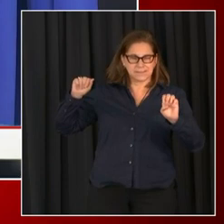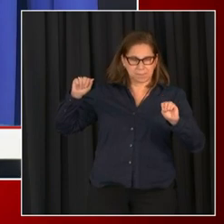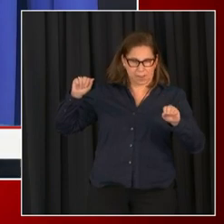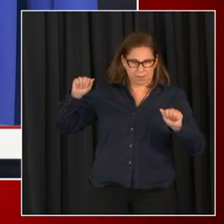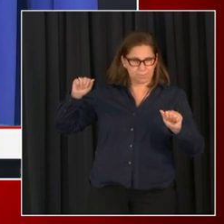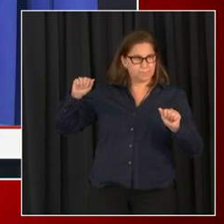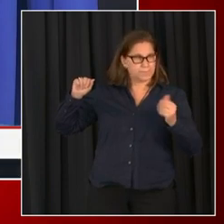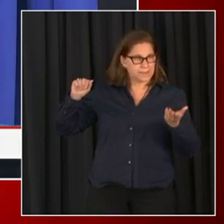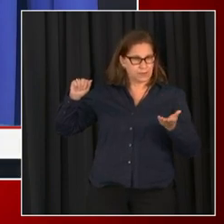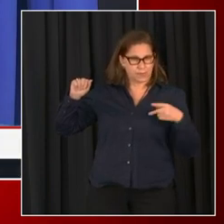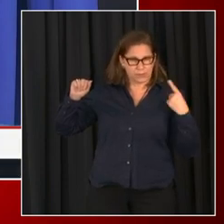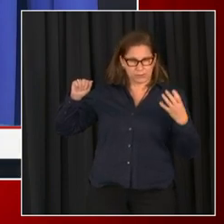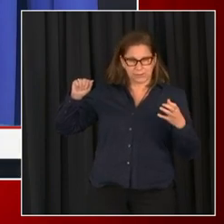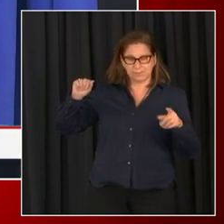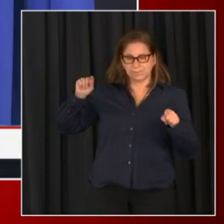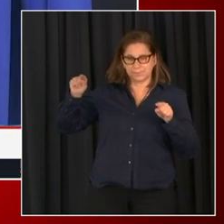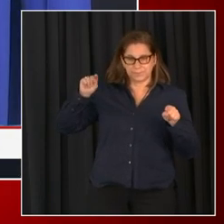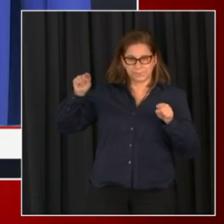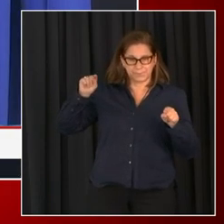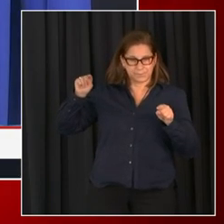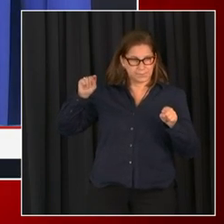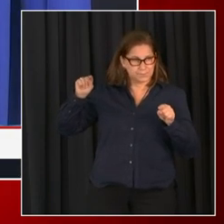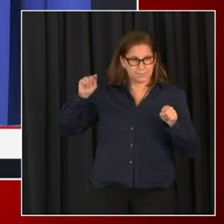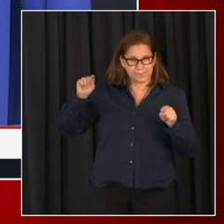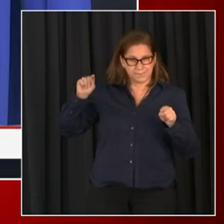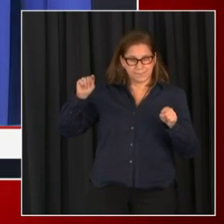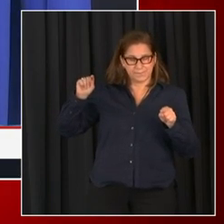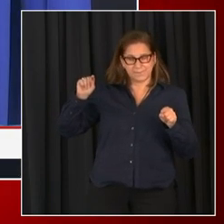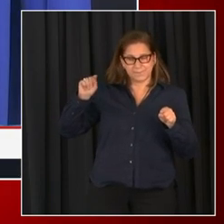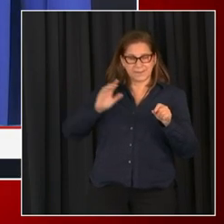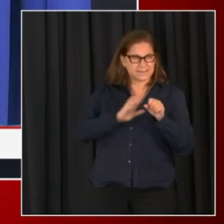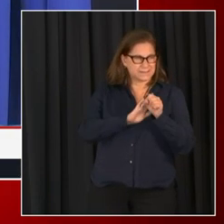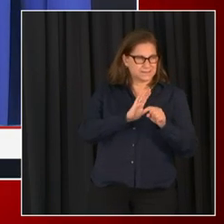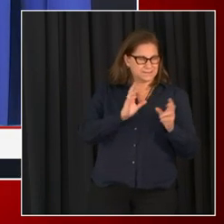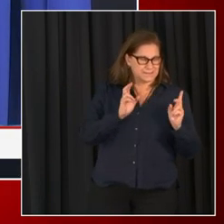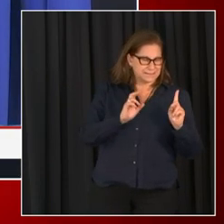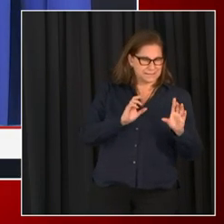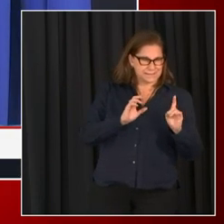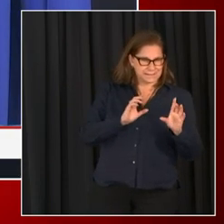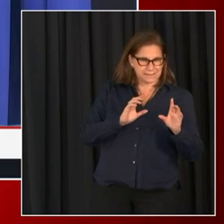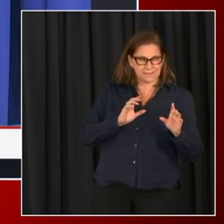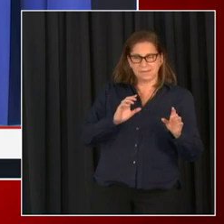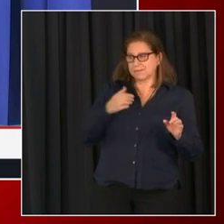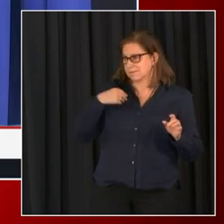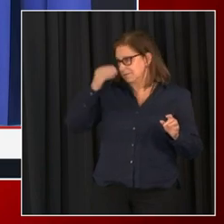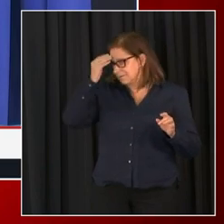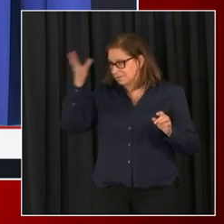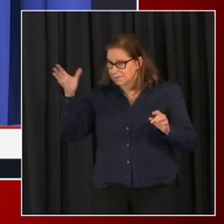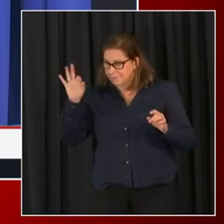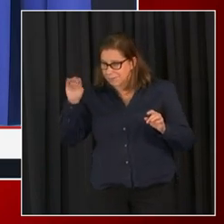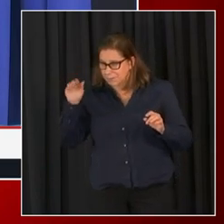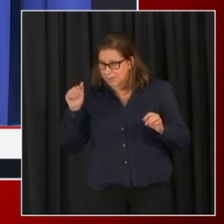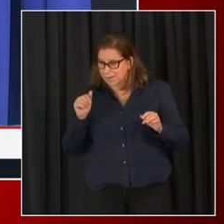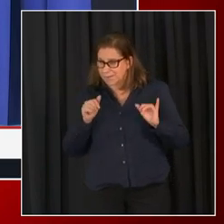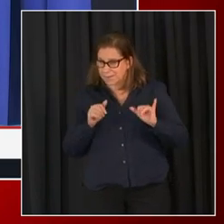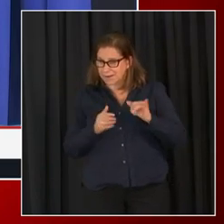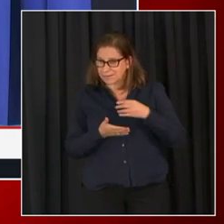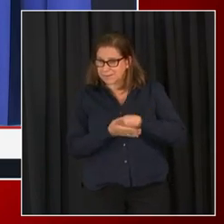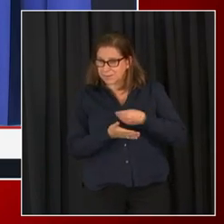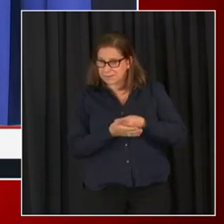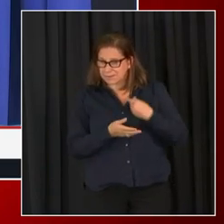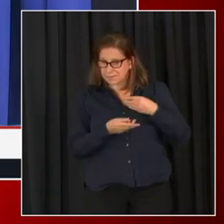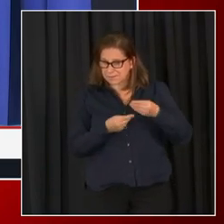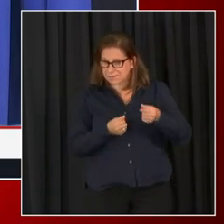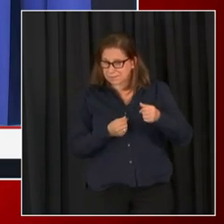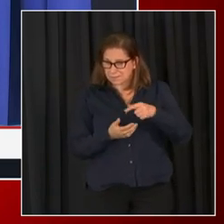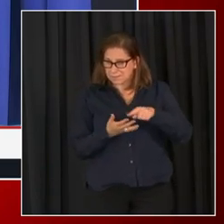to FEMA in eligible expenses for public assistance. And the mayor, very early on in